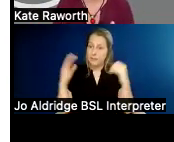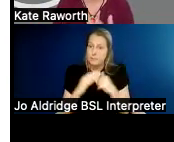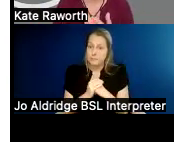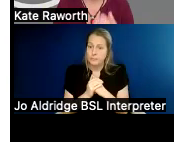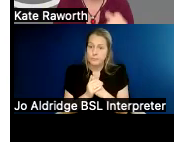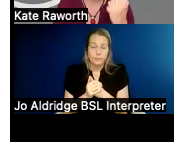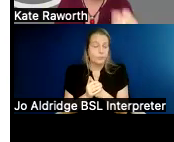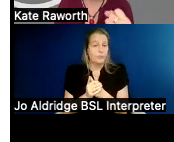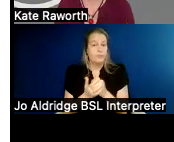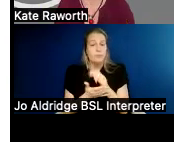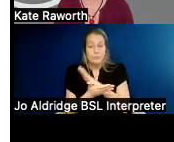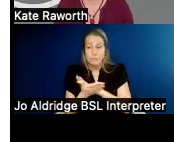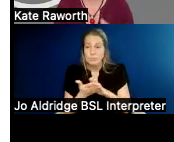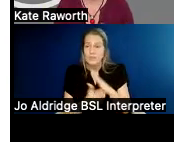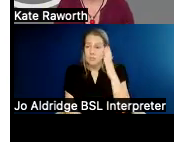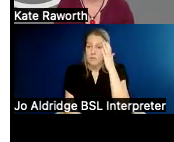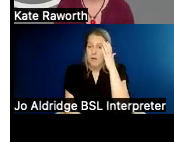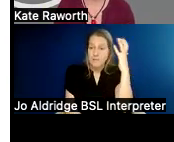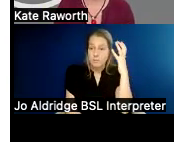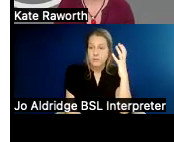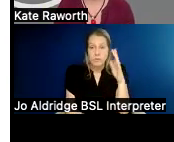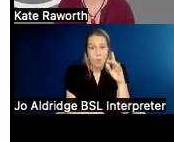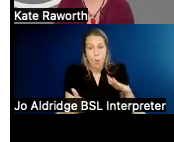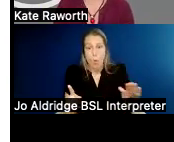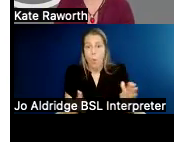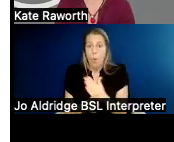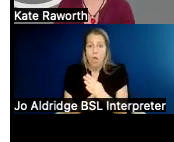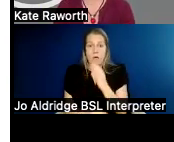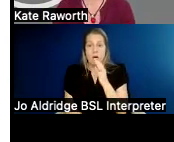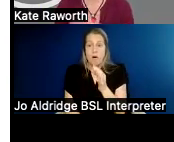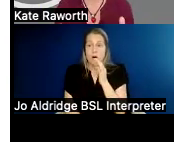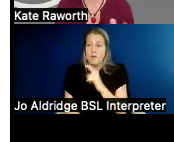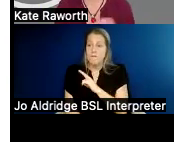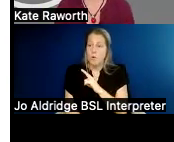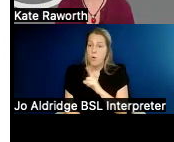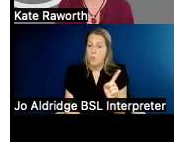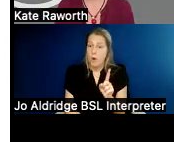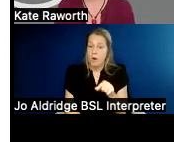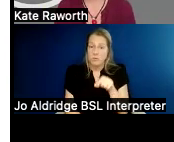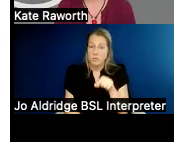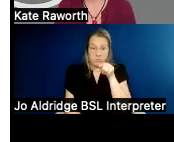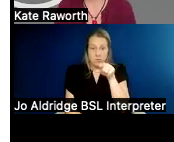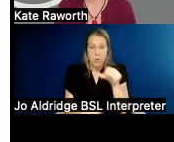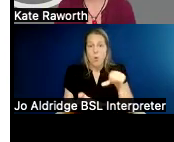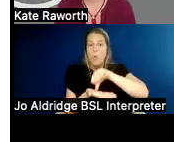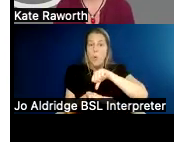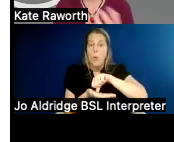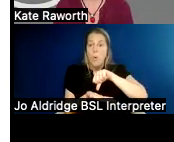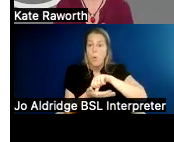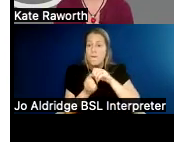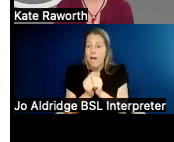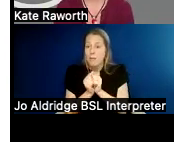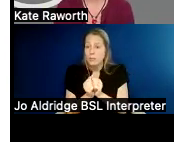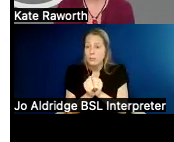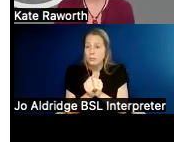world were calling for these social values to be at the heart of the donut. That's where this Donut 101 came from. And I also knew it